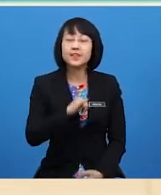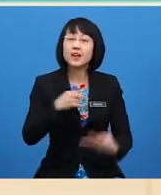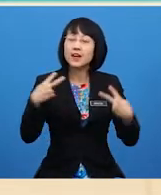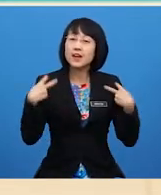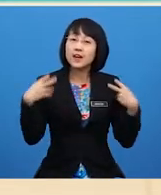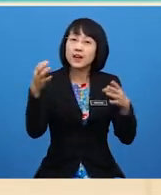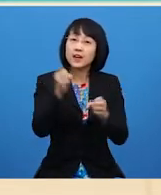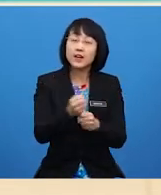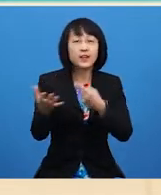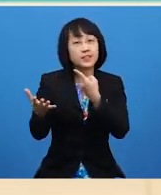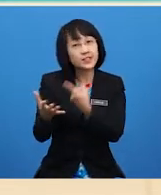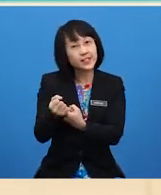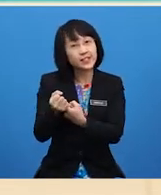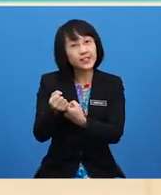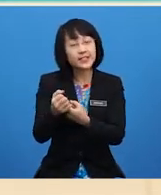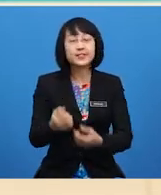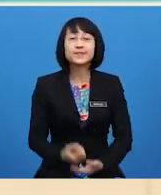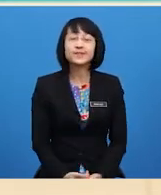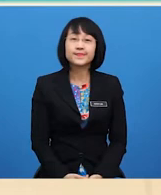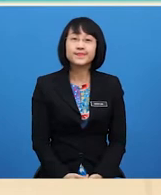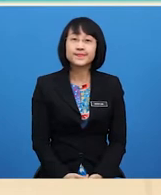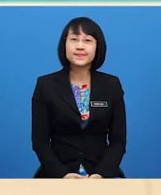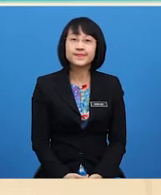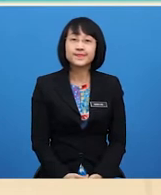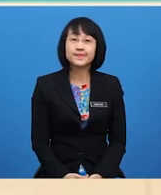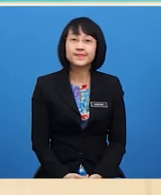I've got sausage.